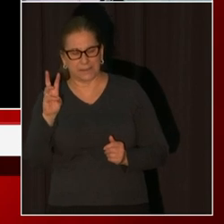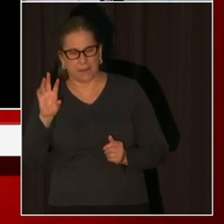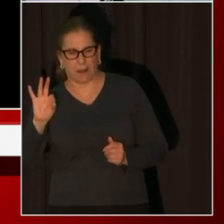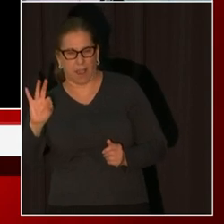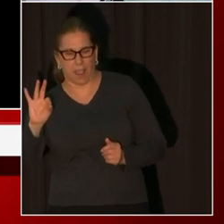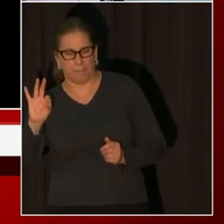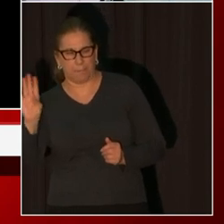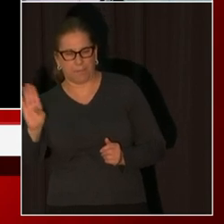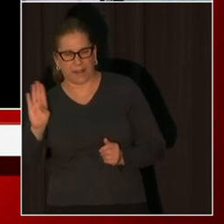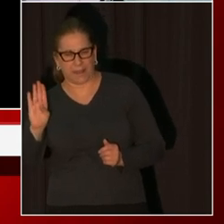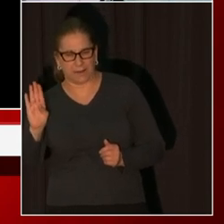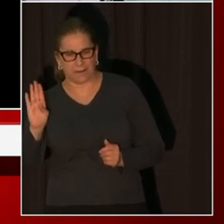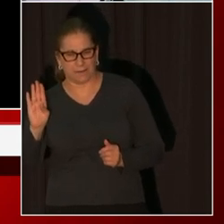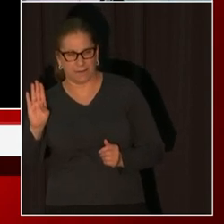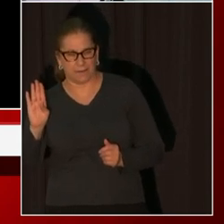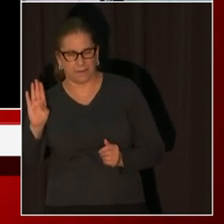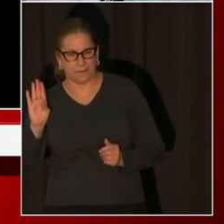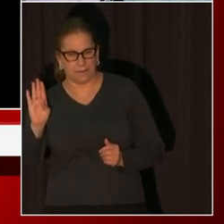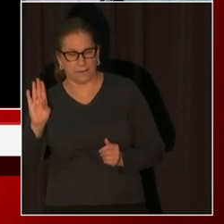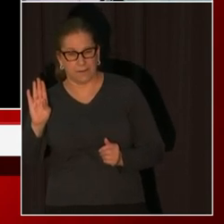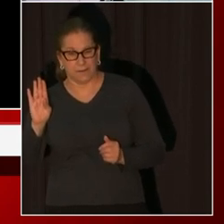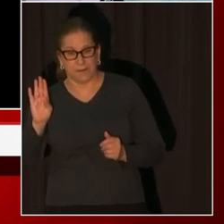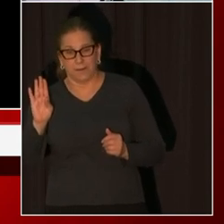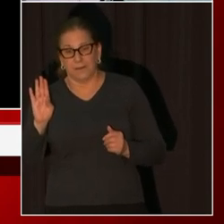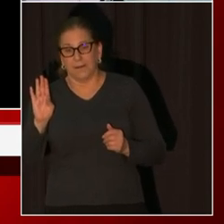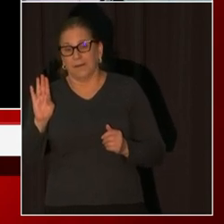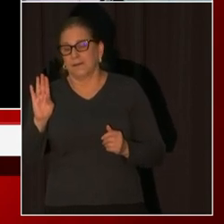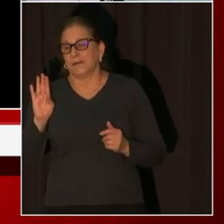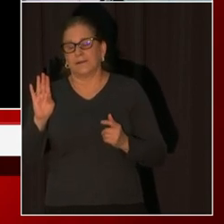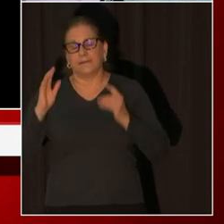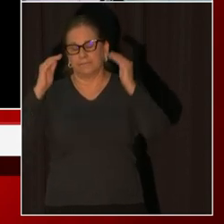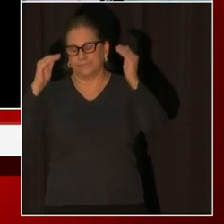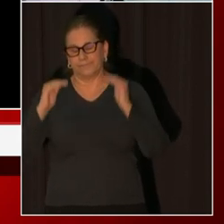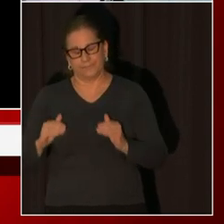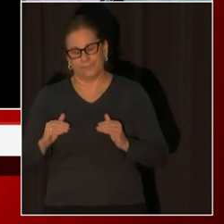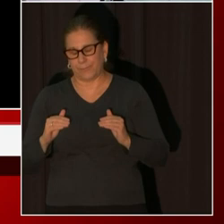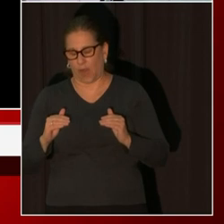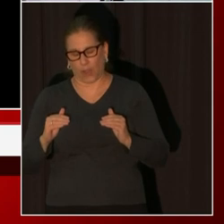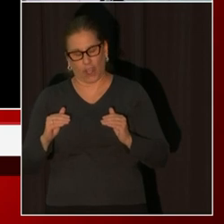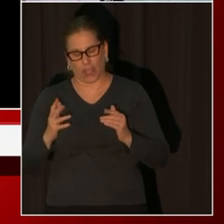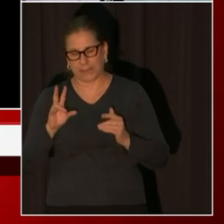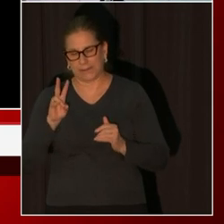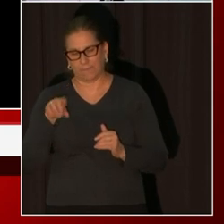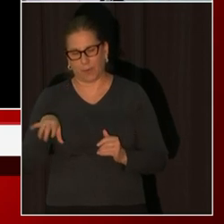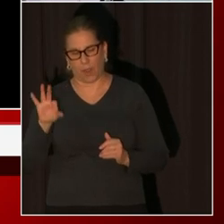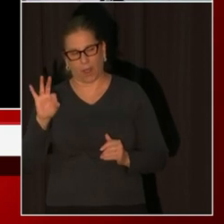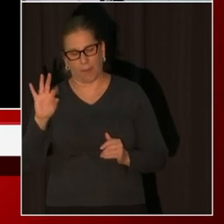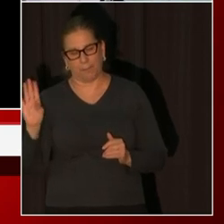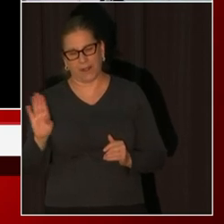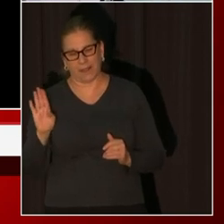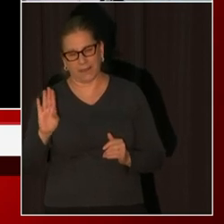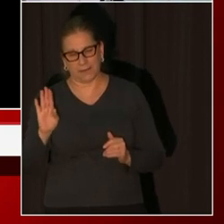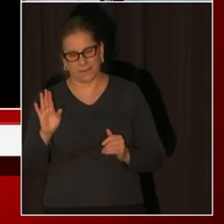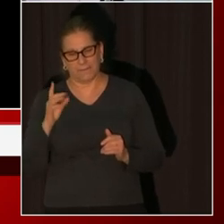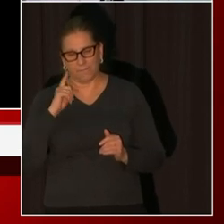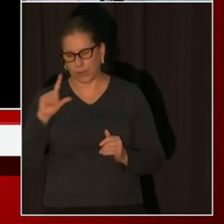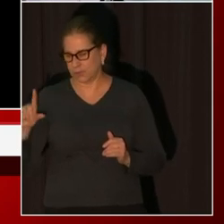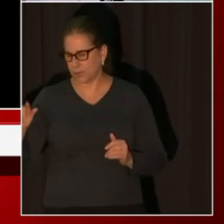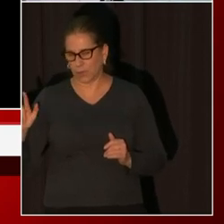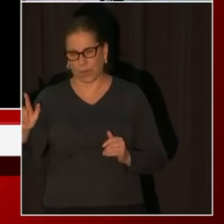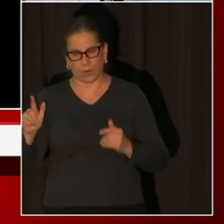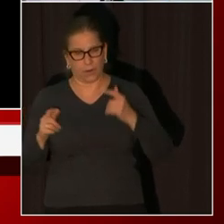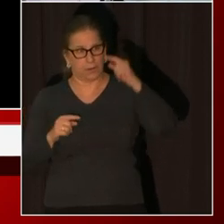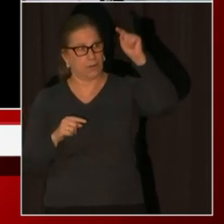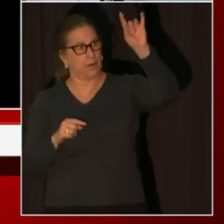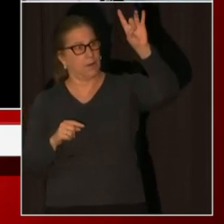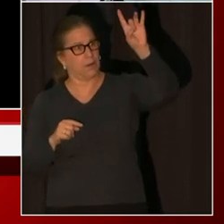adjustments down to $7.9 billion for fiscal year 21. So what does it mean to cut $700 million from the operating